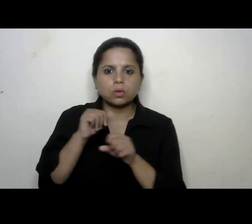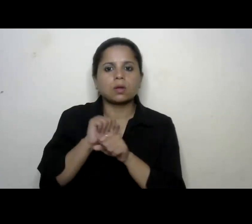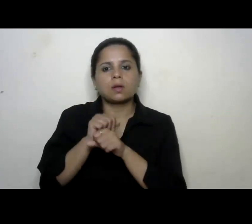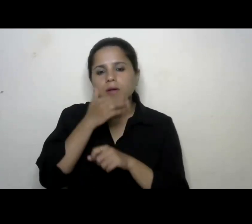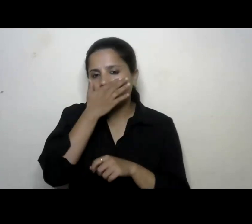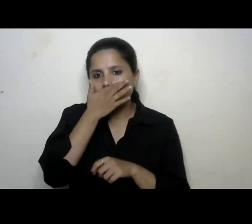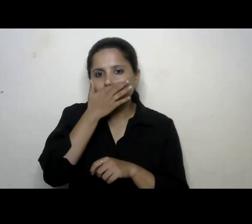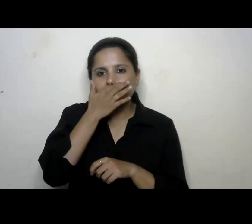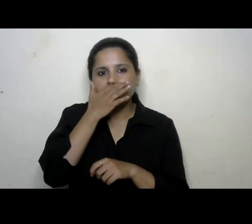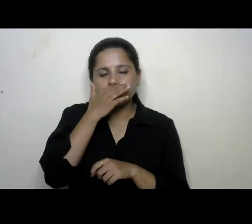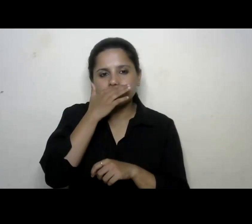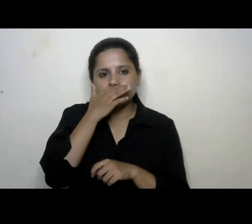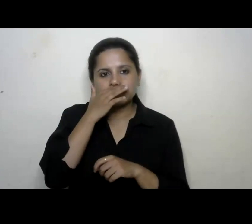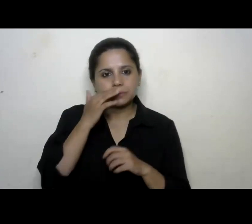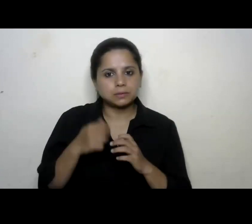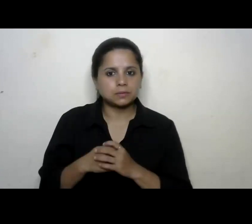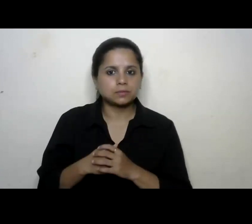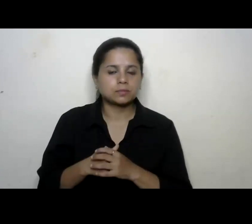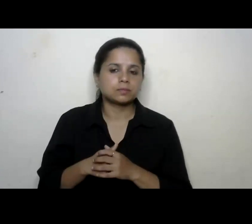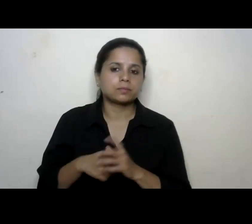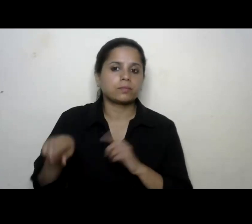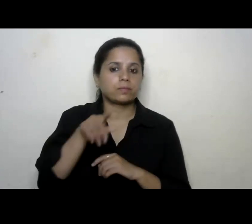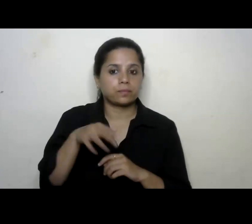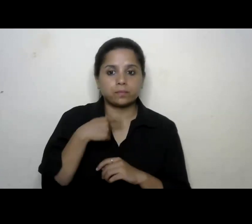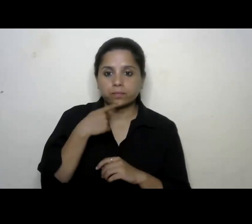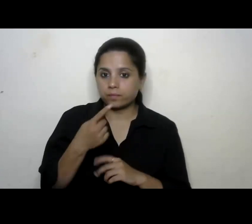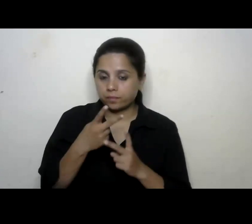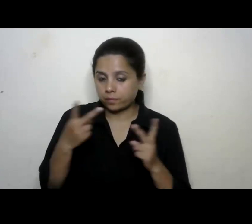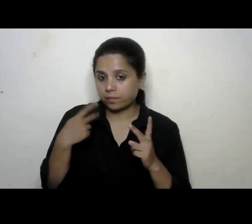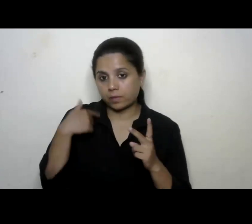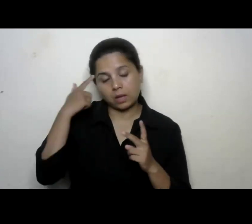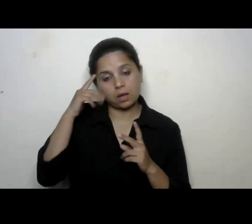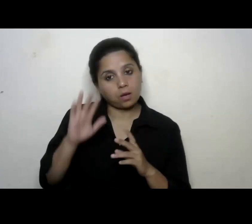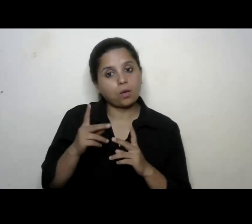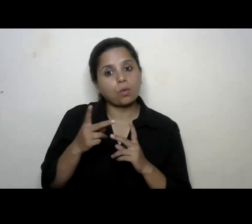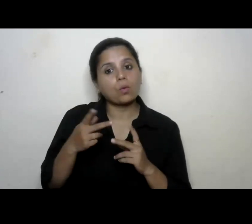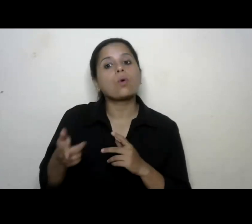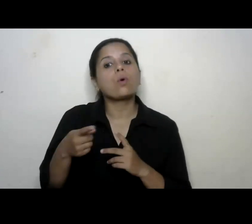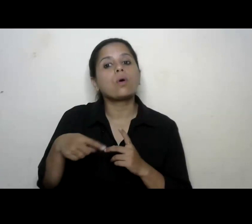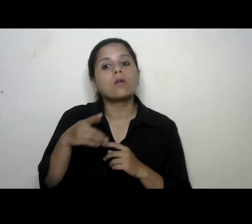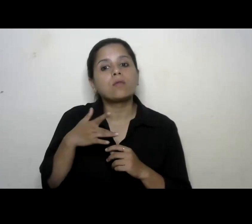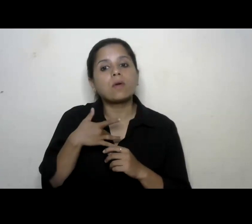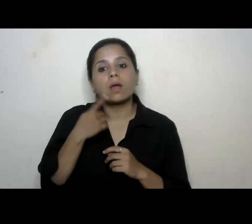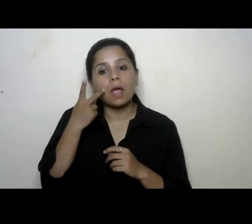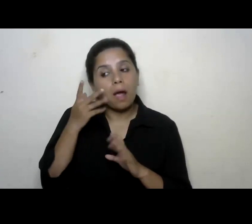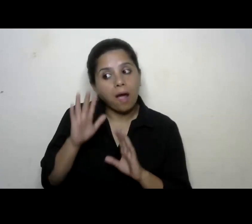the mechanism which helps the other institution to handhold NEP